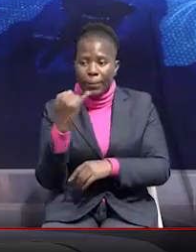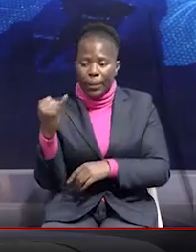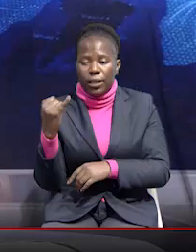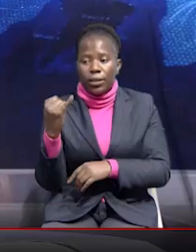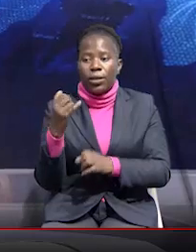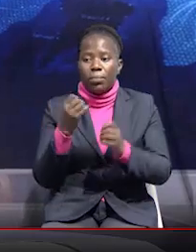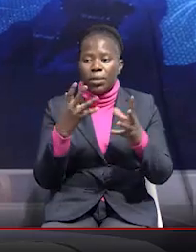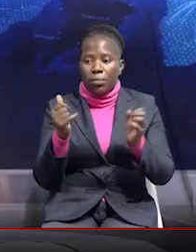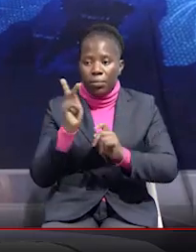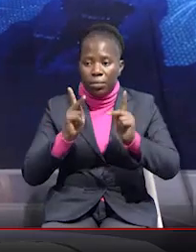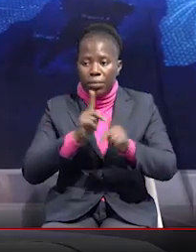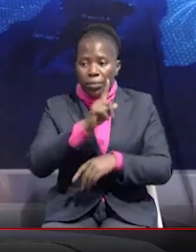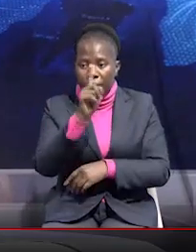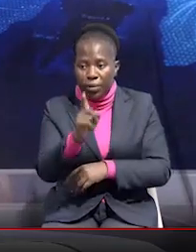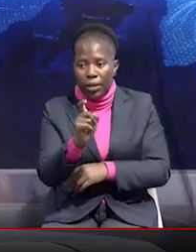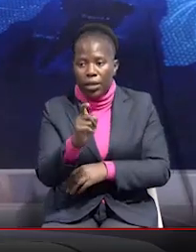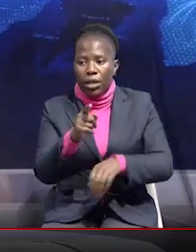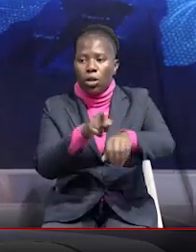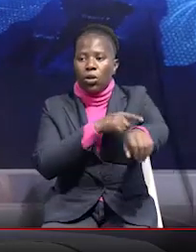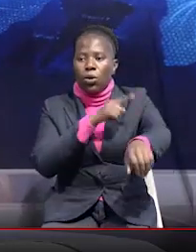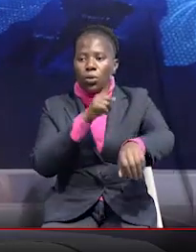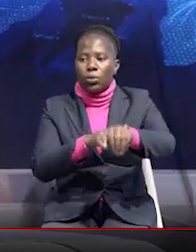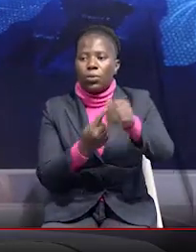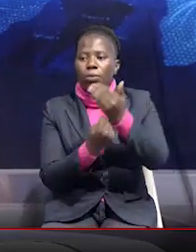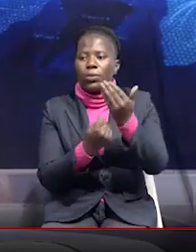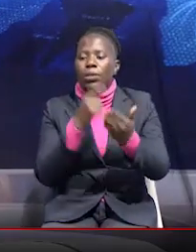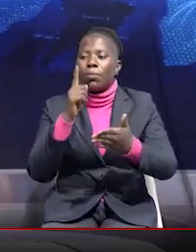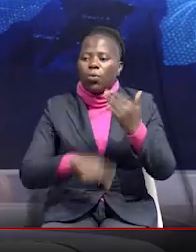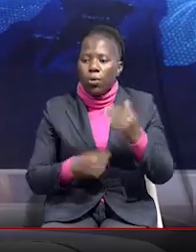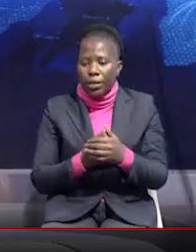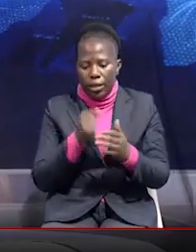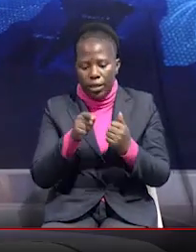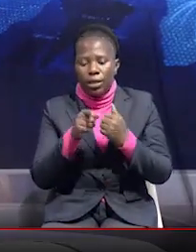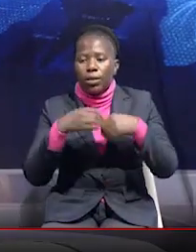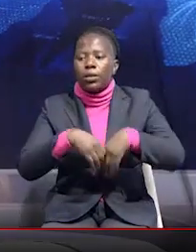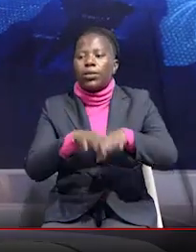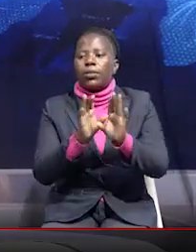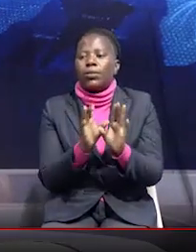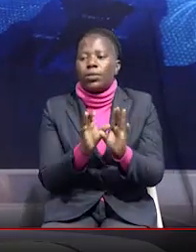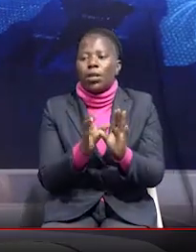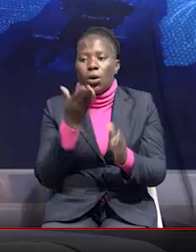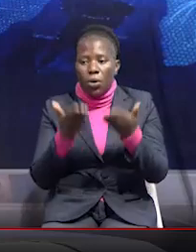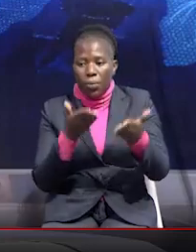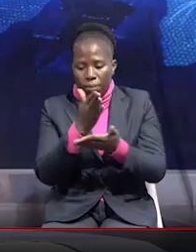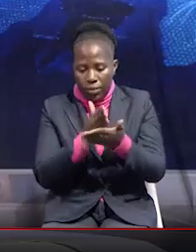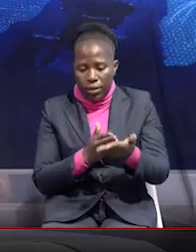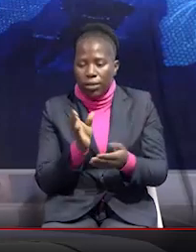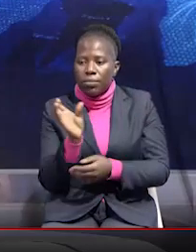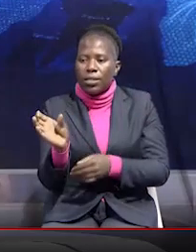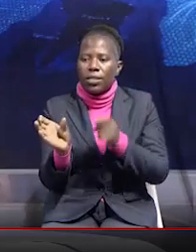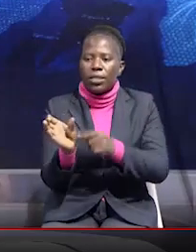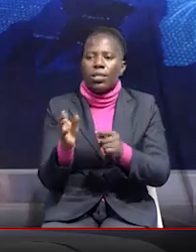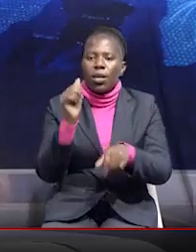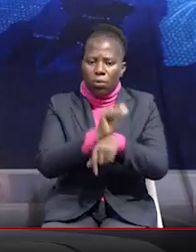is, what are the long-term effects of allowing such a pattern to continue going on? Should we see some sectors of society continue